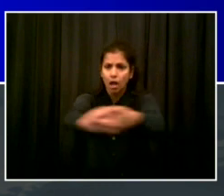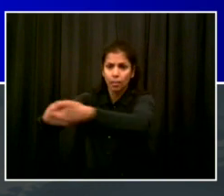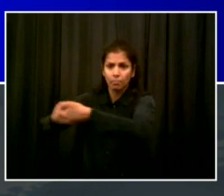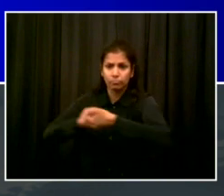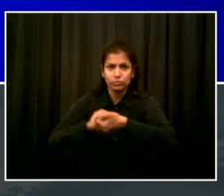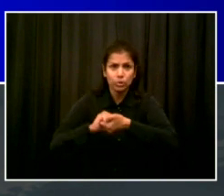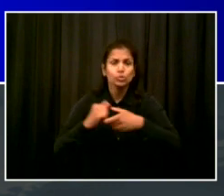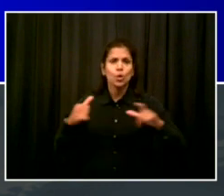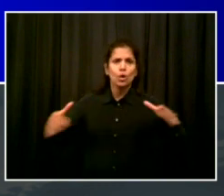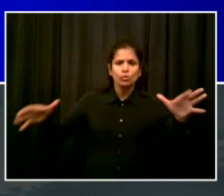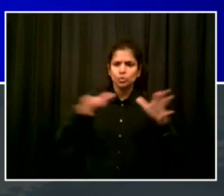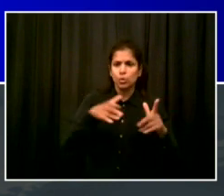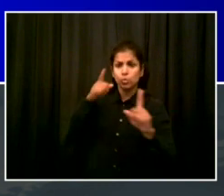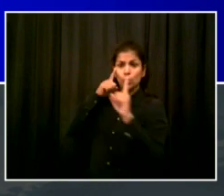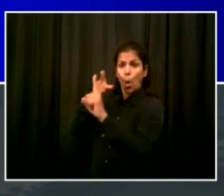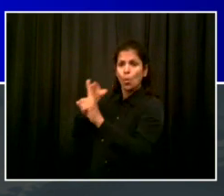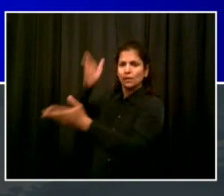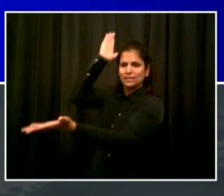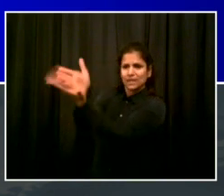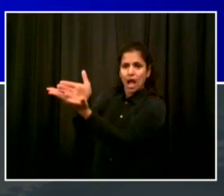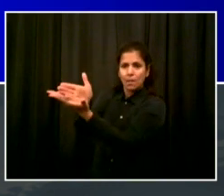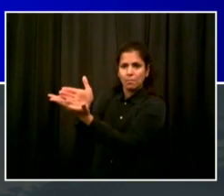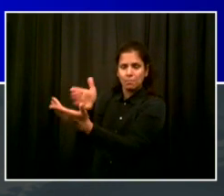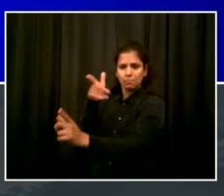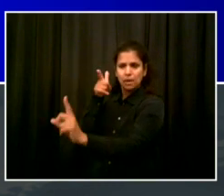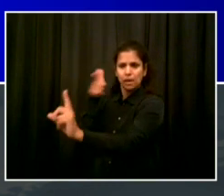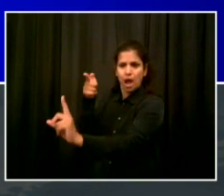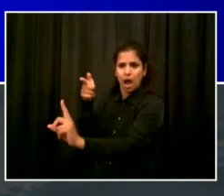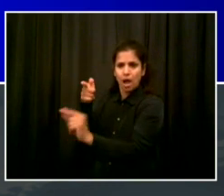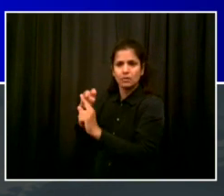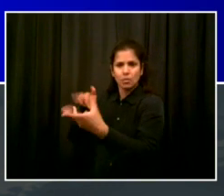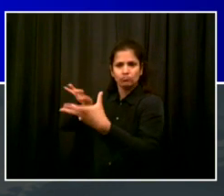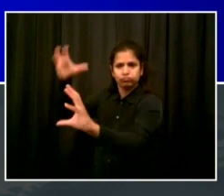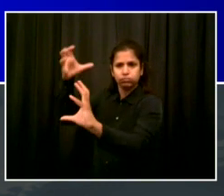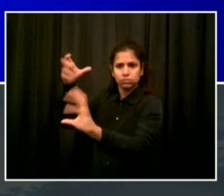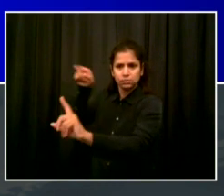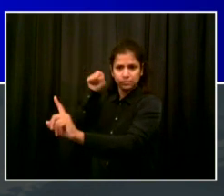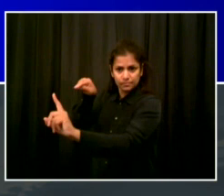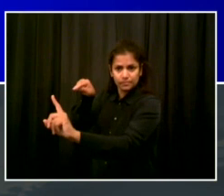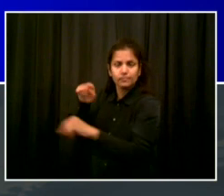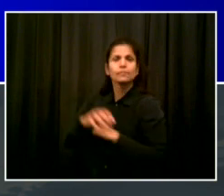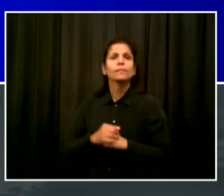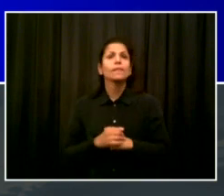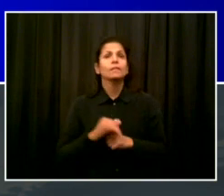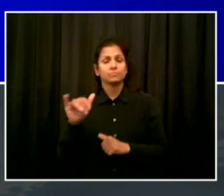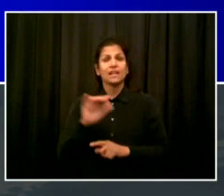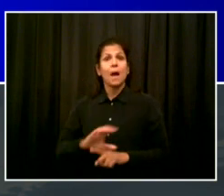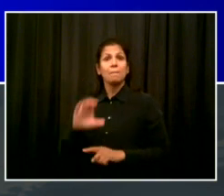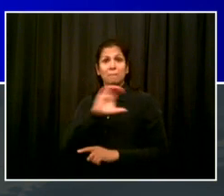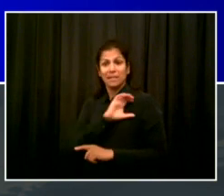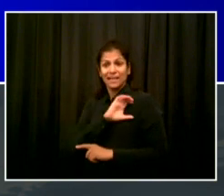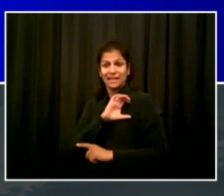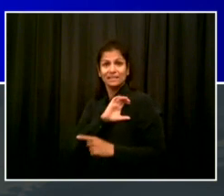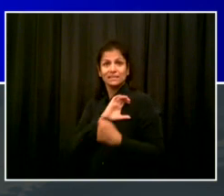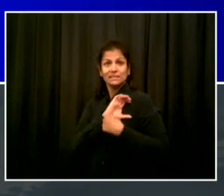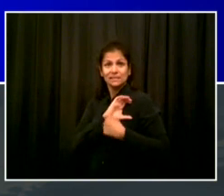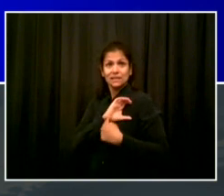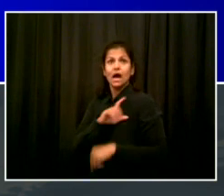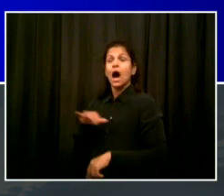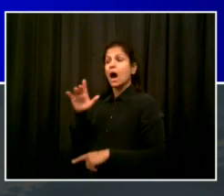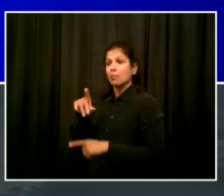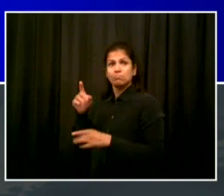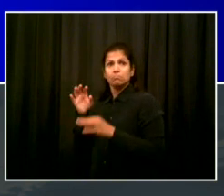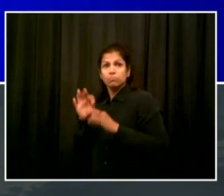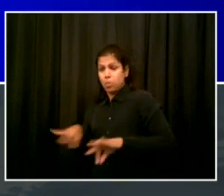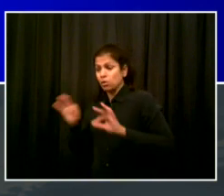last 7 years, and this is the work we will do now, because we do not accept an increase in gun violence in New York City. We may